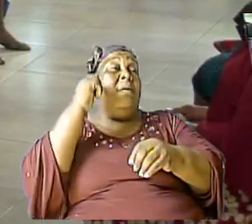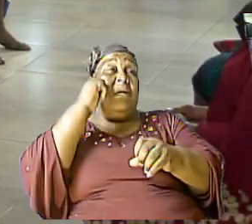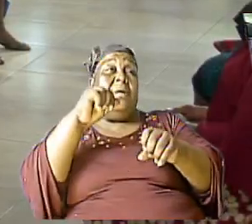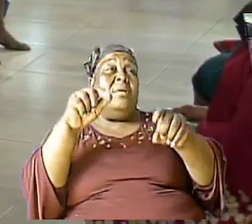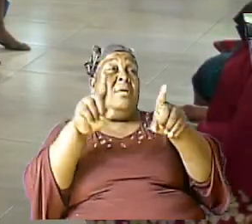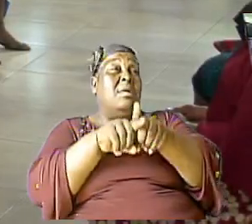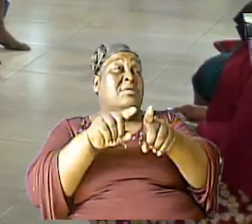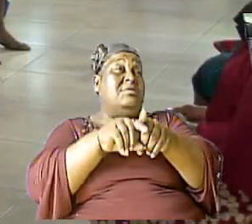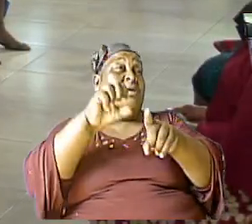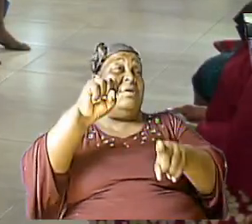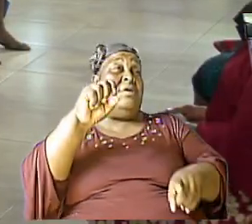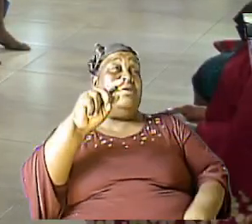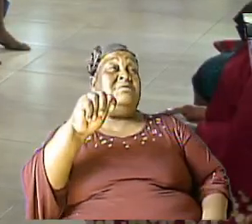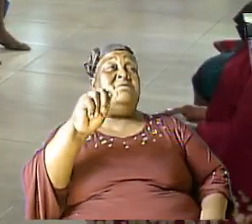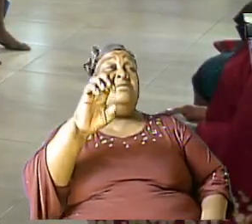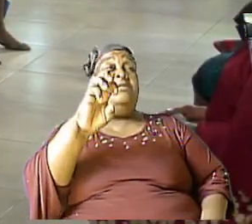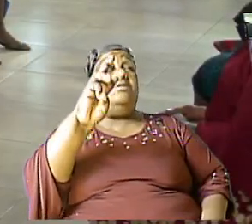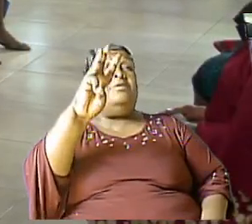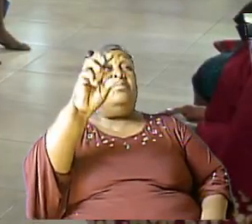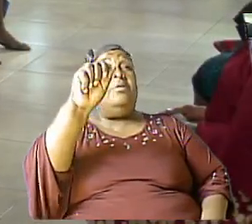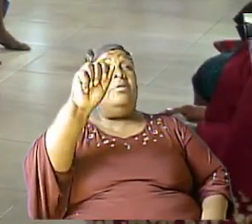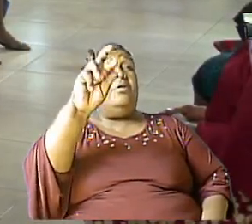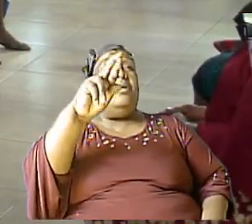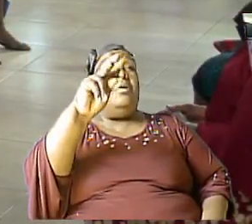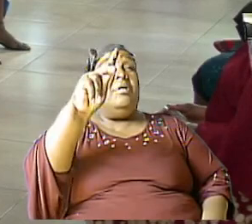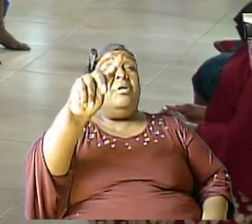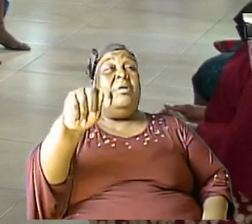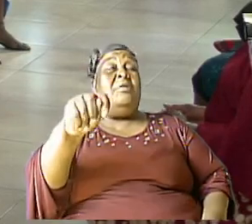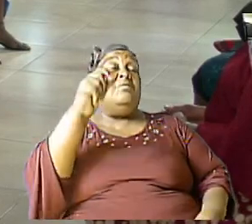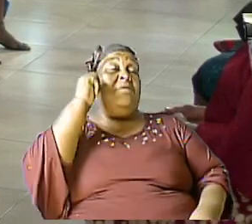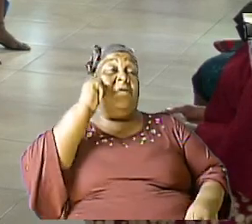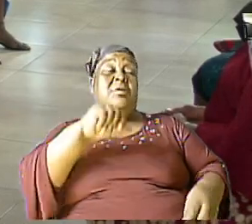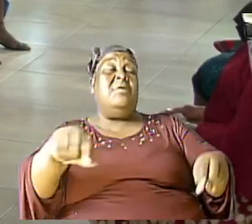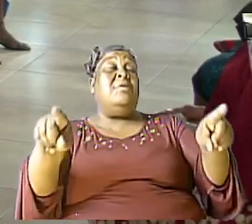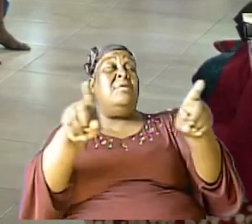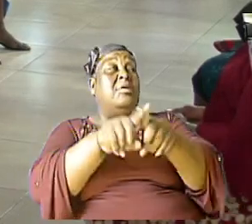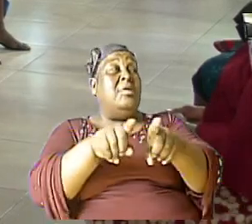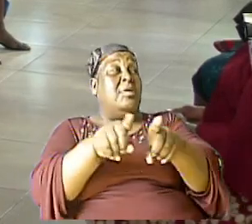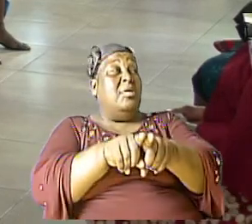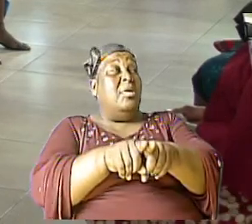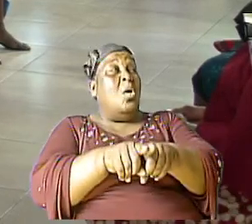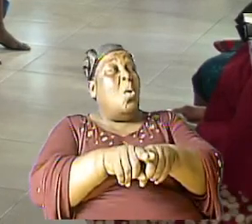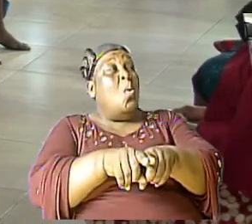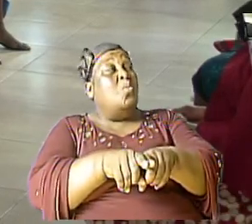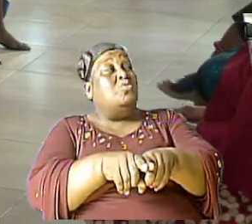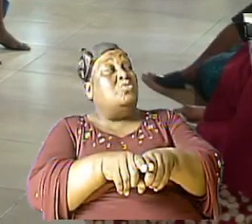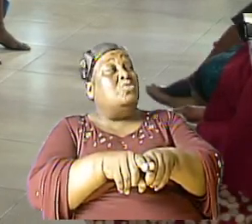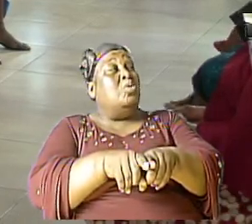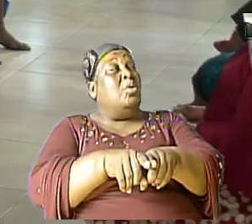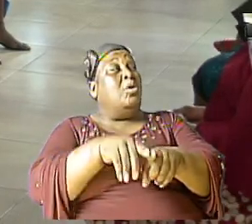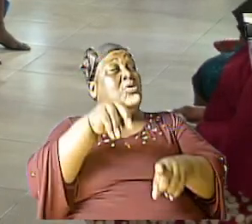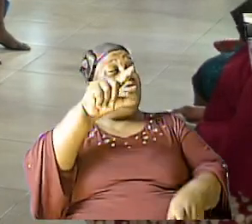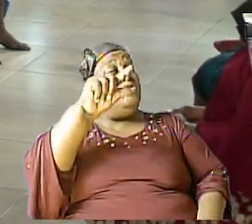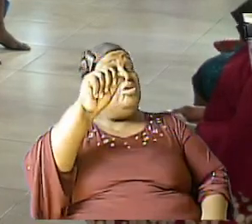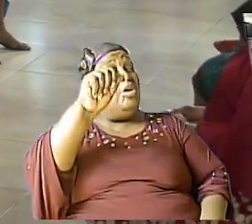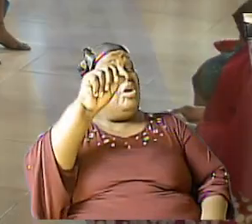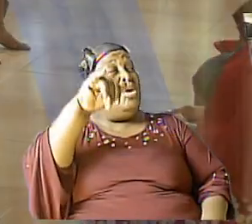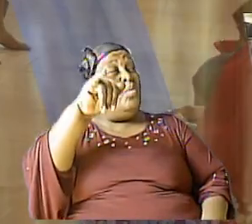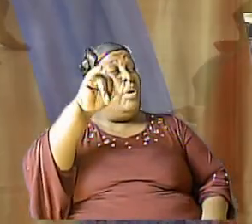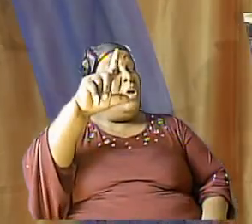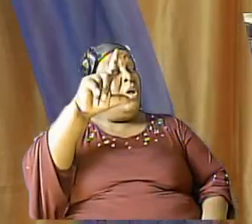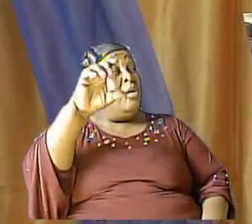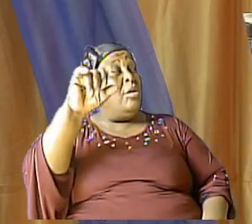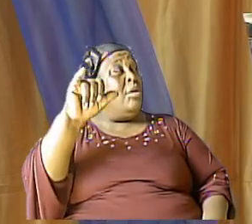We have a few absentees, but these are they as we have today. Let us stand as one family